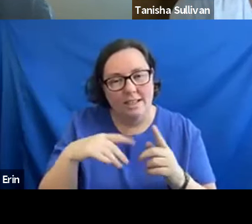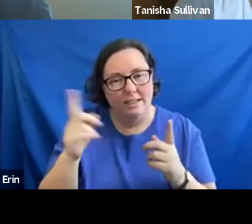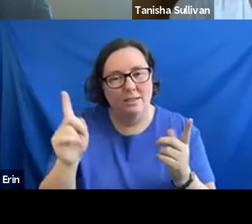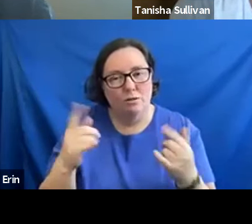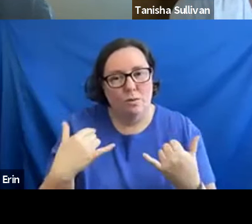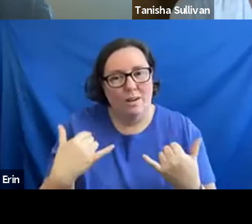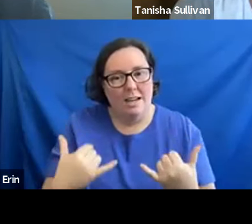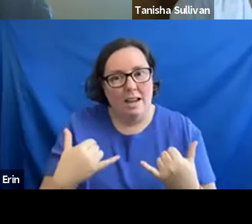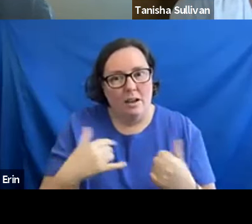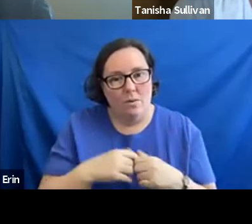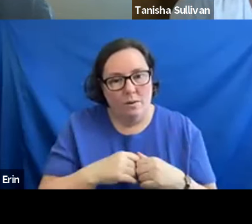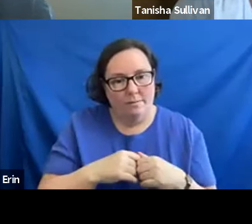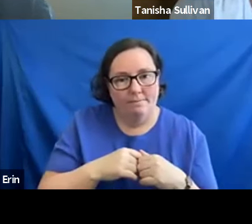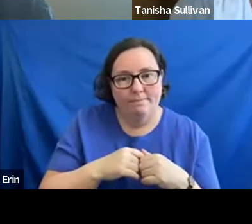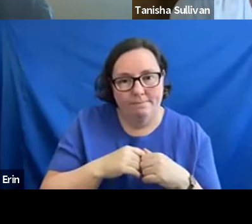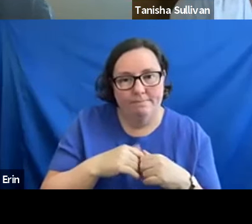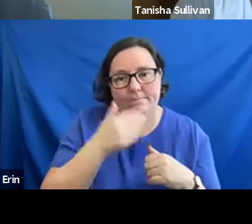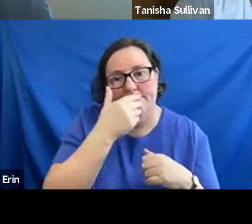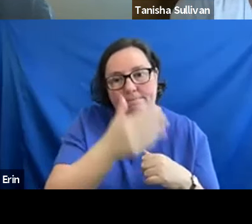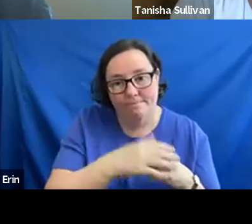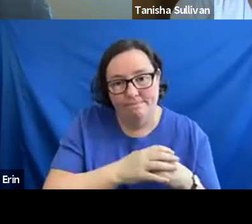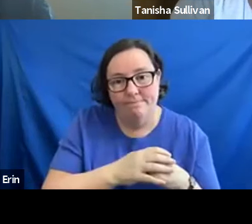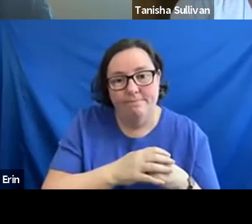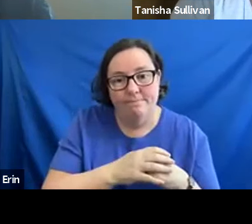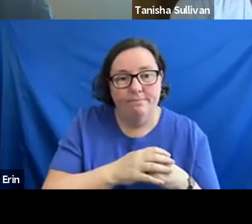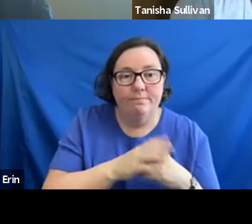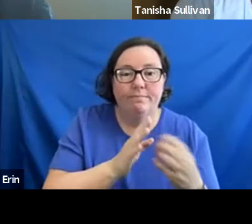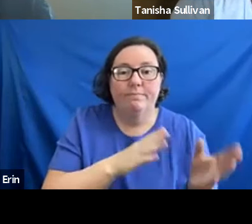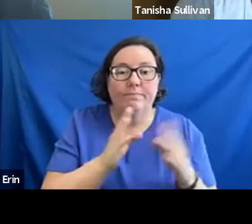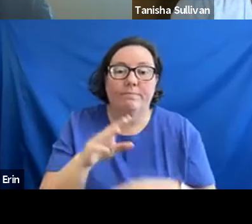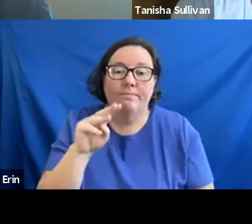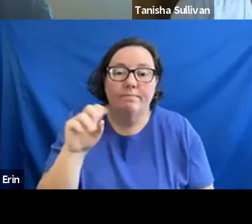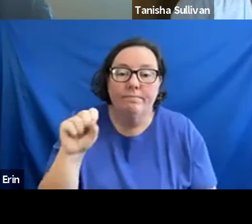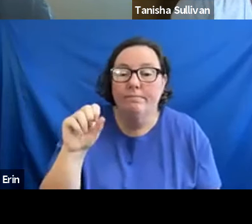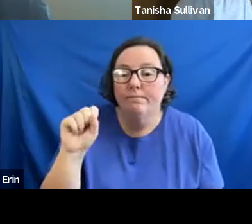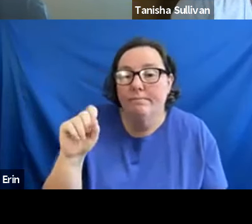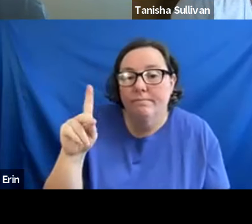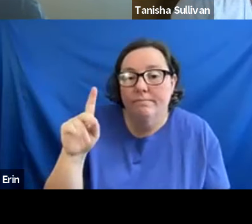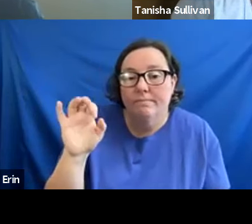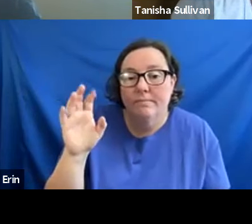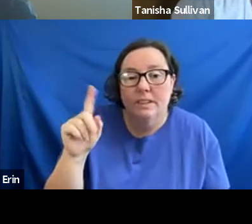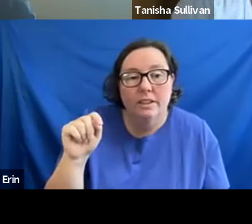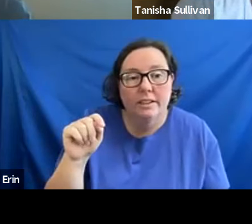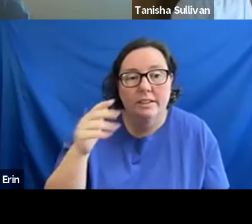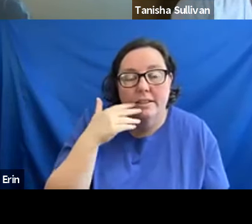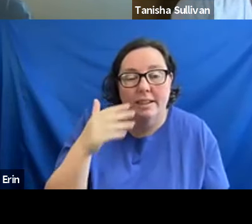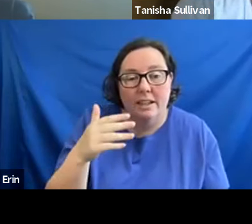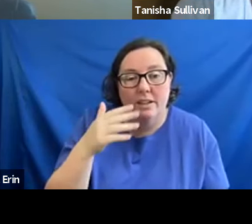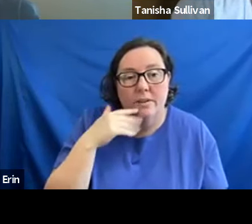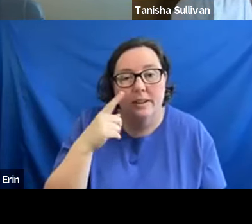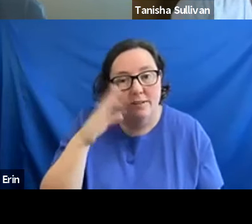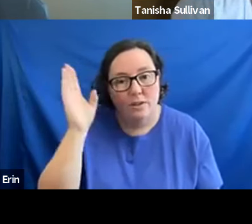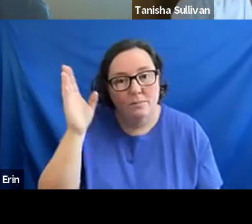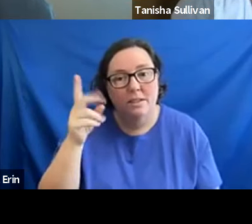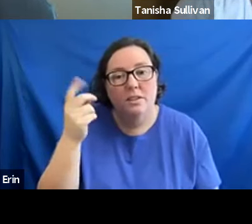right now. Thank you. Ms. Garrett. Thank you. Thank you for your